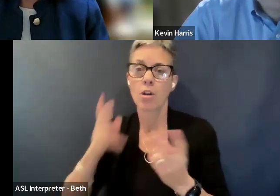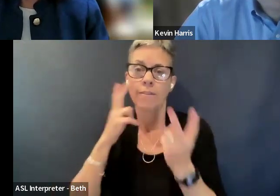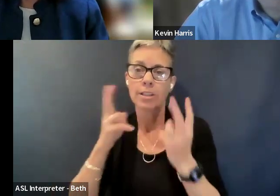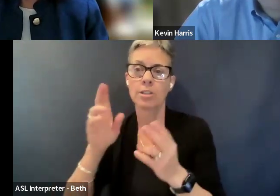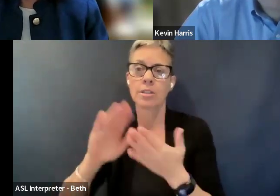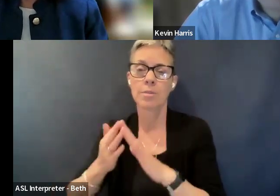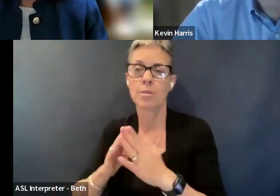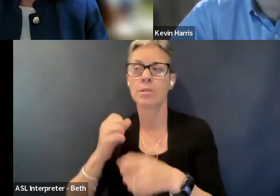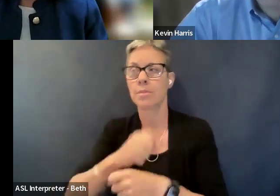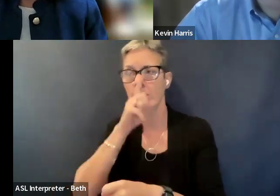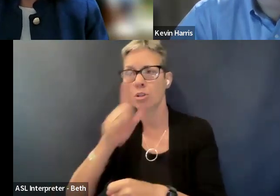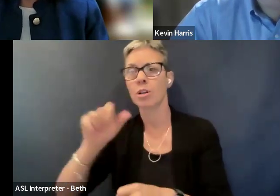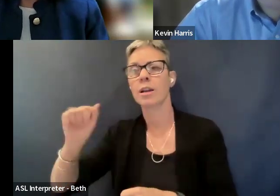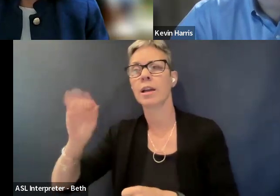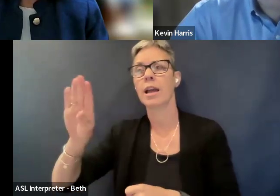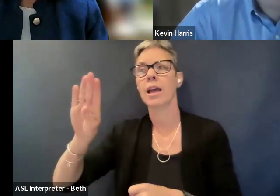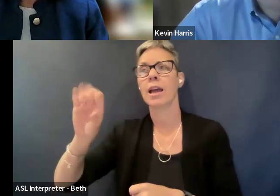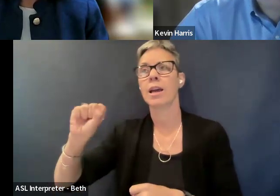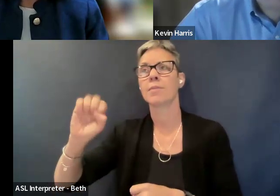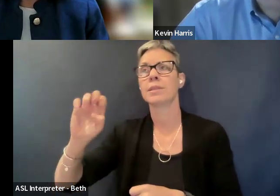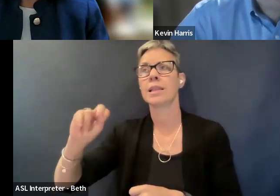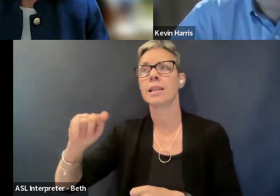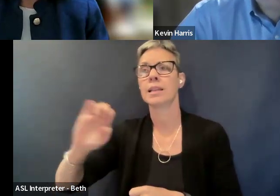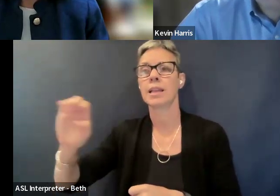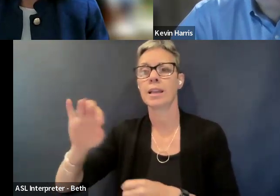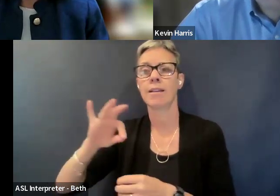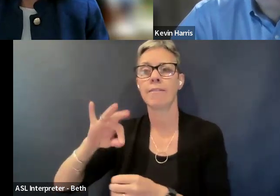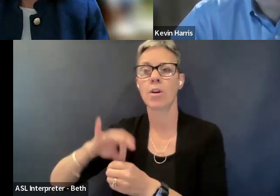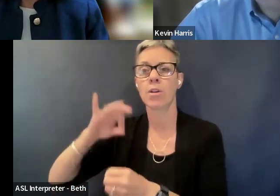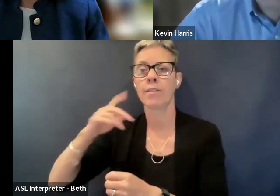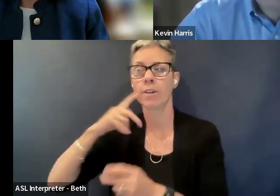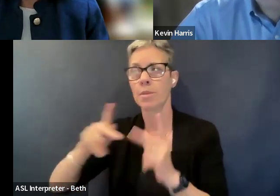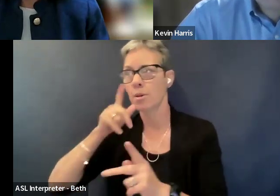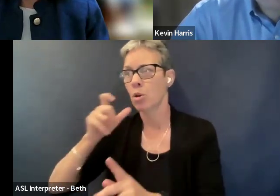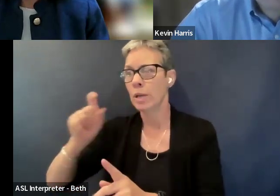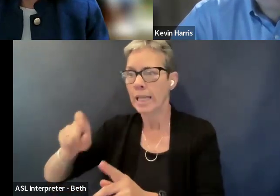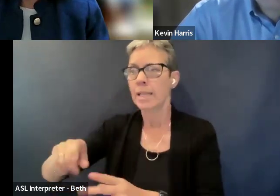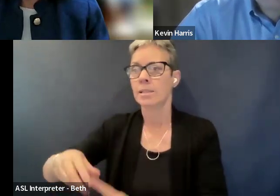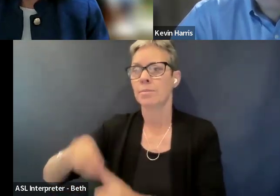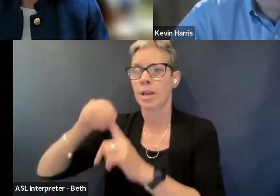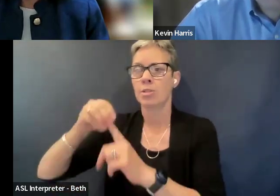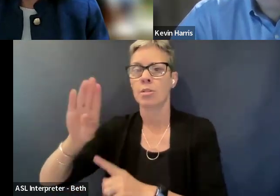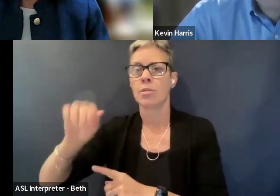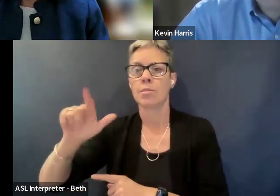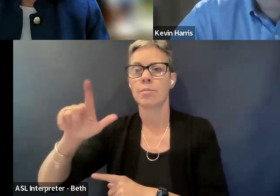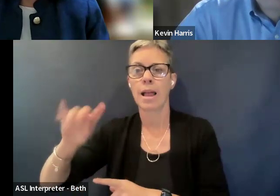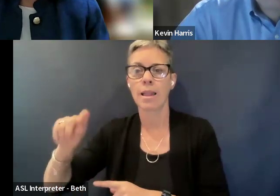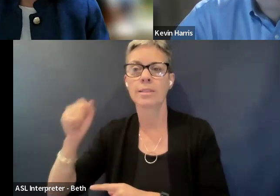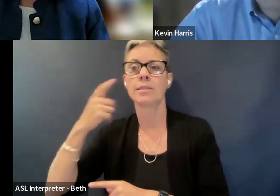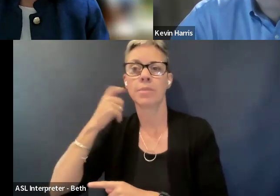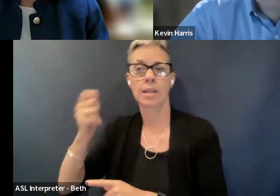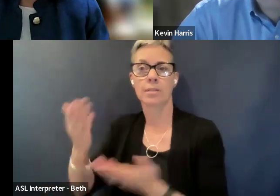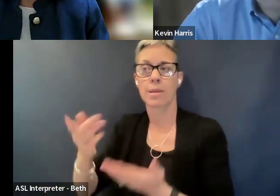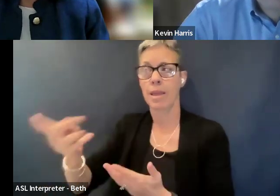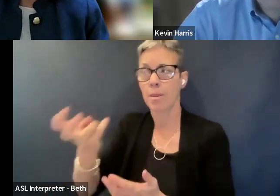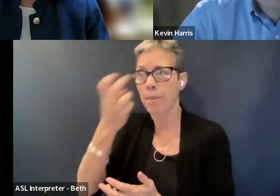that absentee voting for people who need special ballots because they're blind